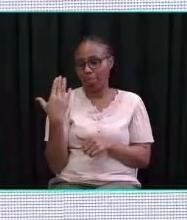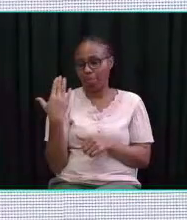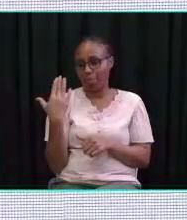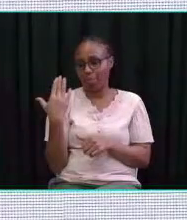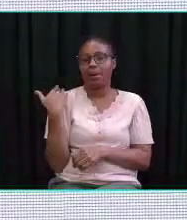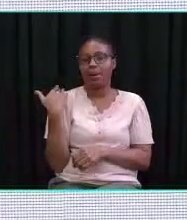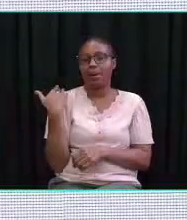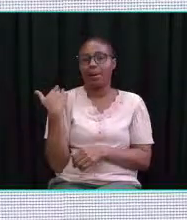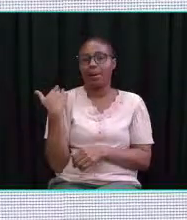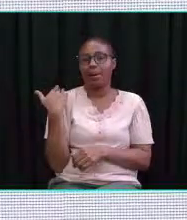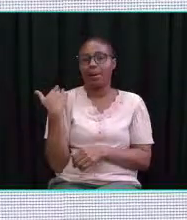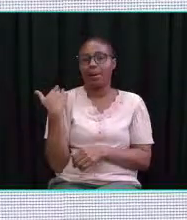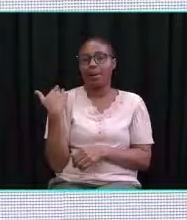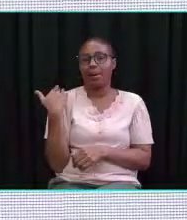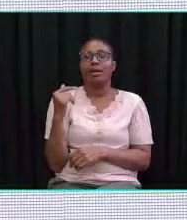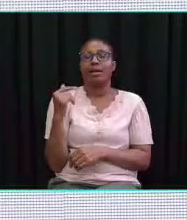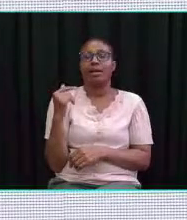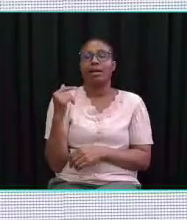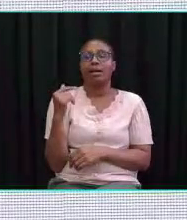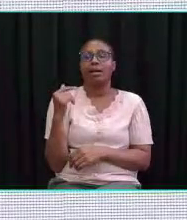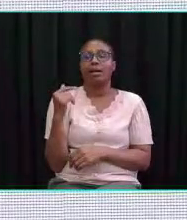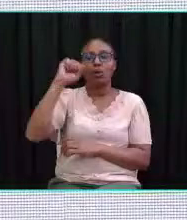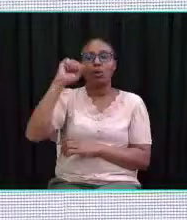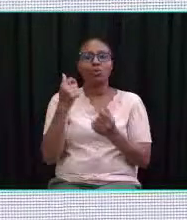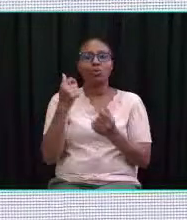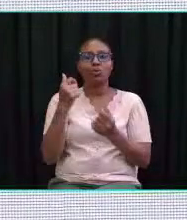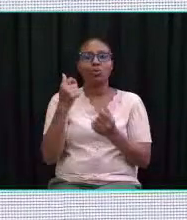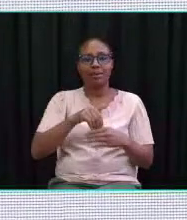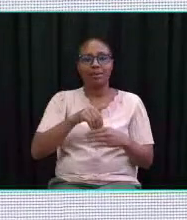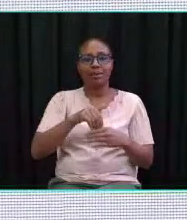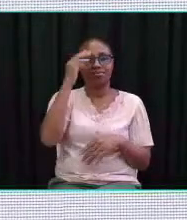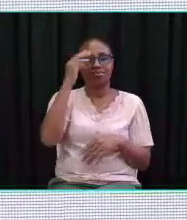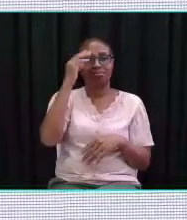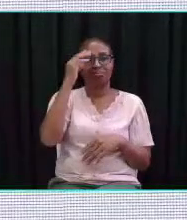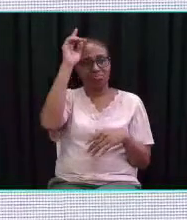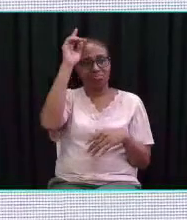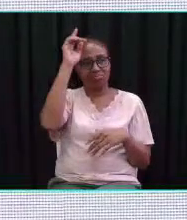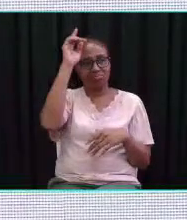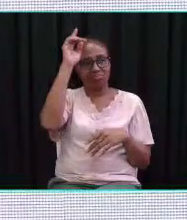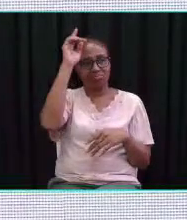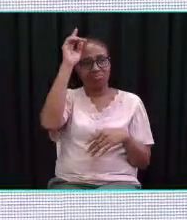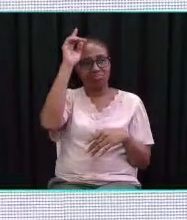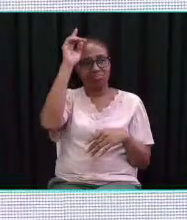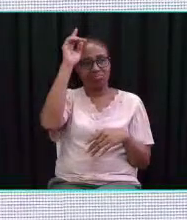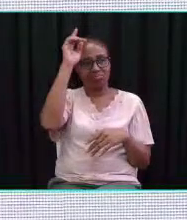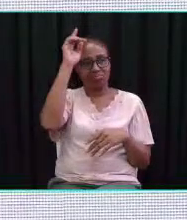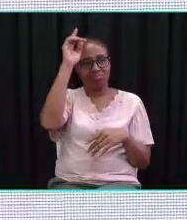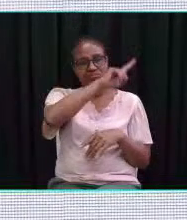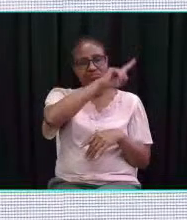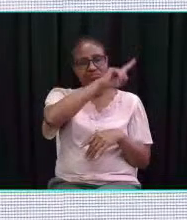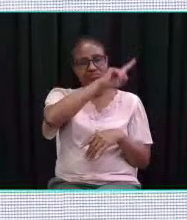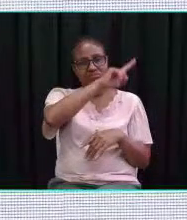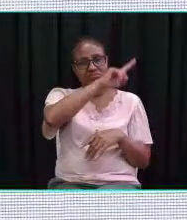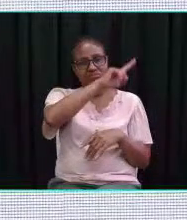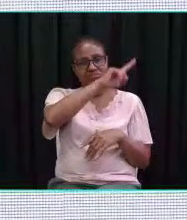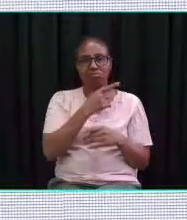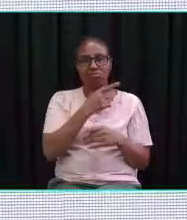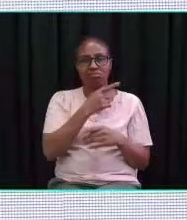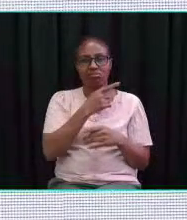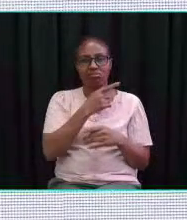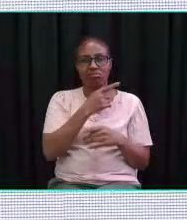in the Middle East actually brought Lamu at the limelight, because we are receiving some significant